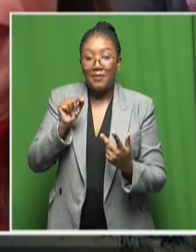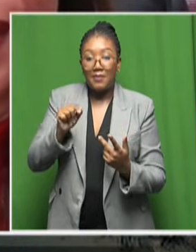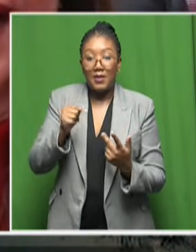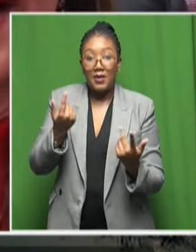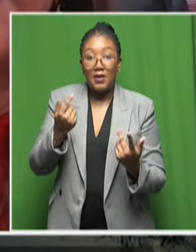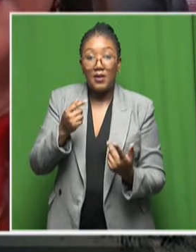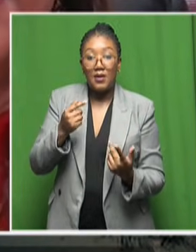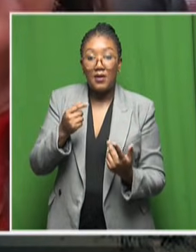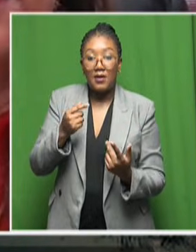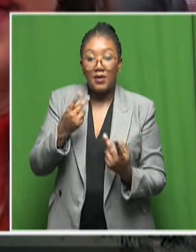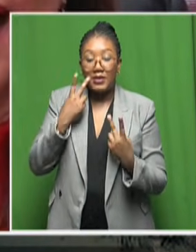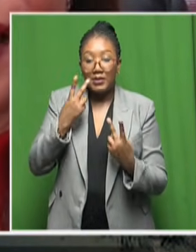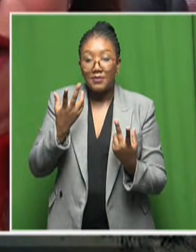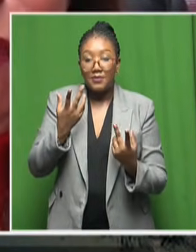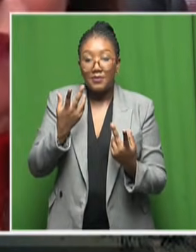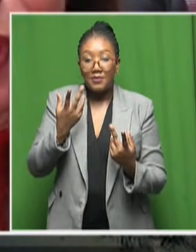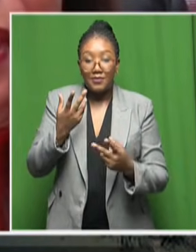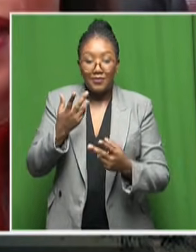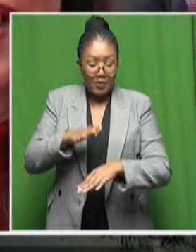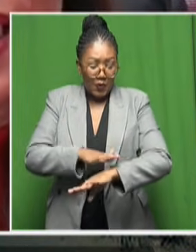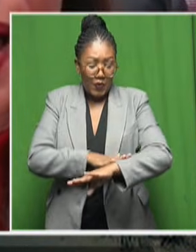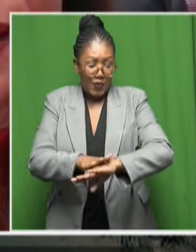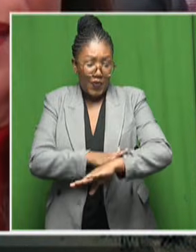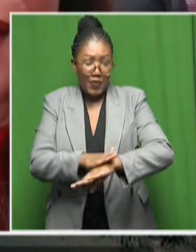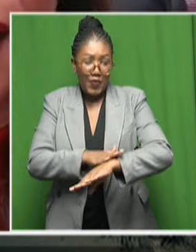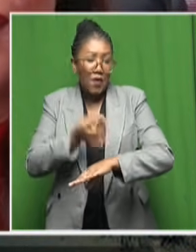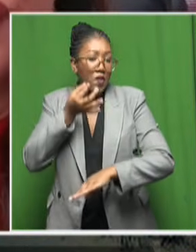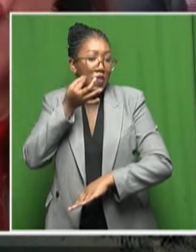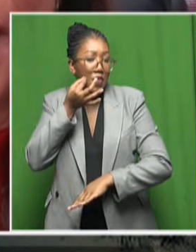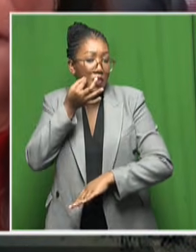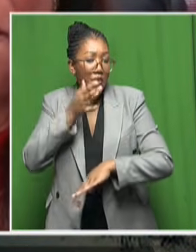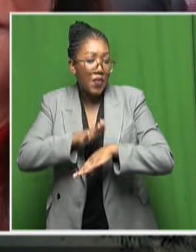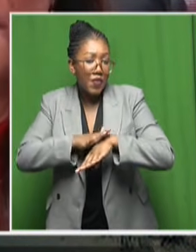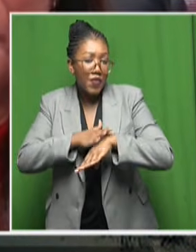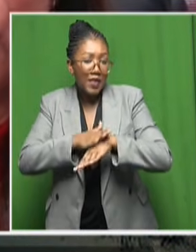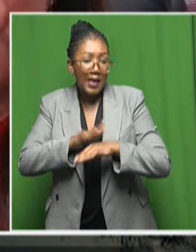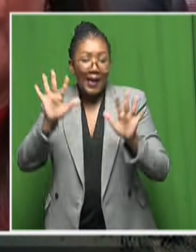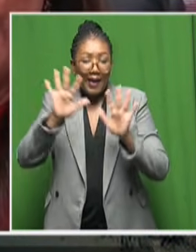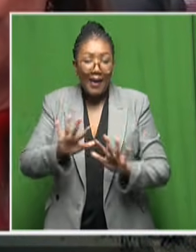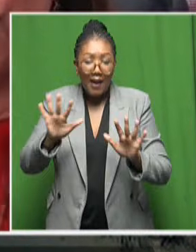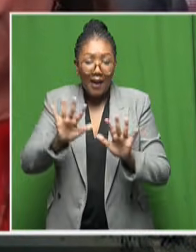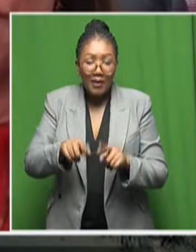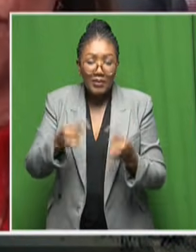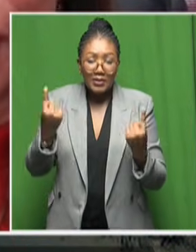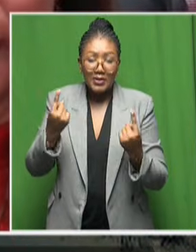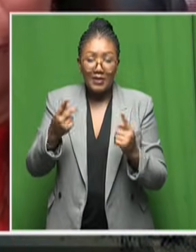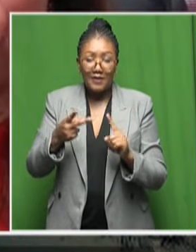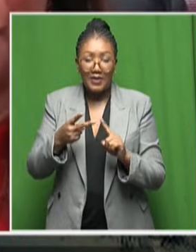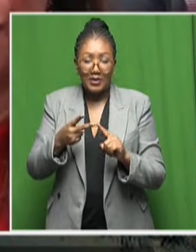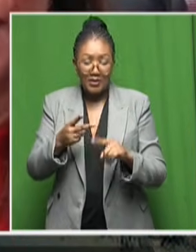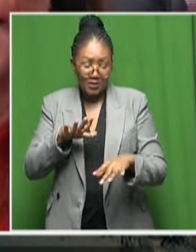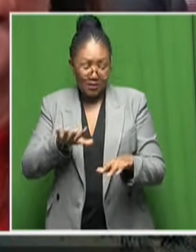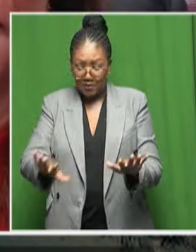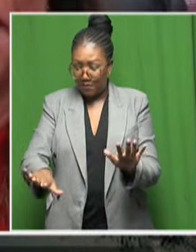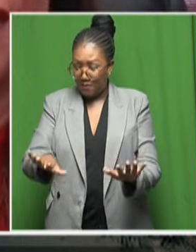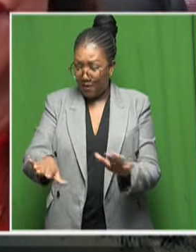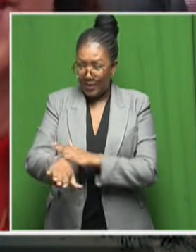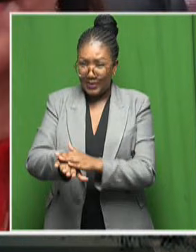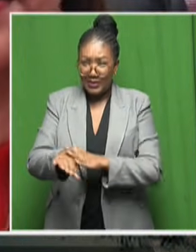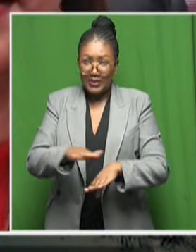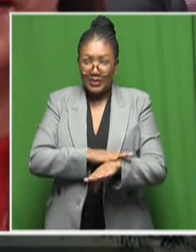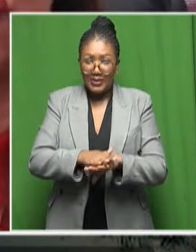any changes in it, like the color of it, the size, the shape, the symmetry, both sides should be looking